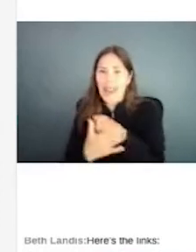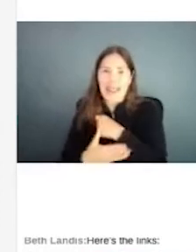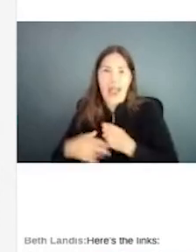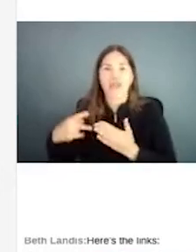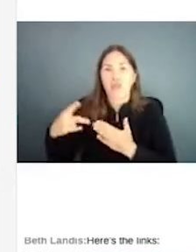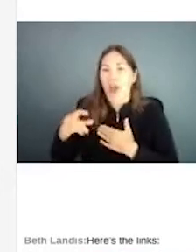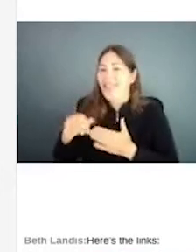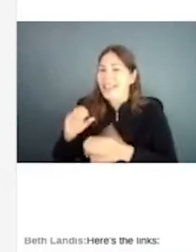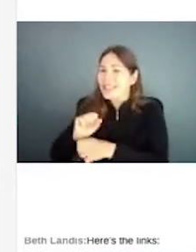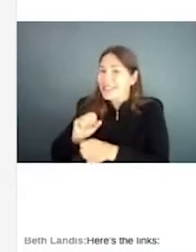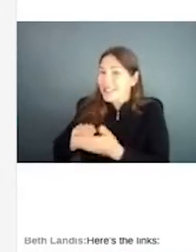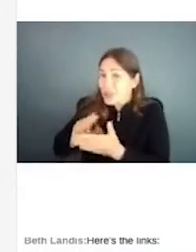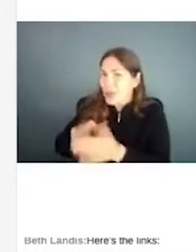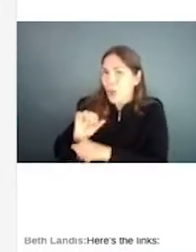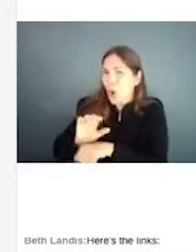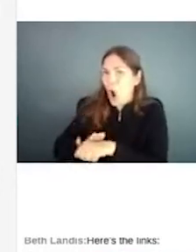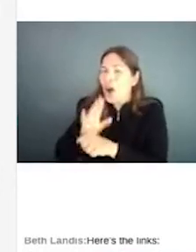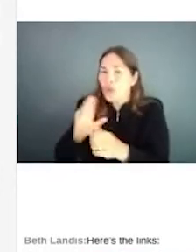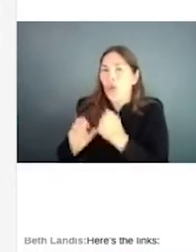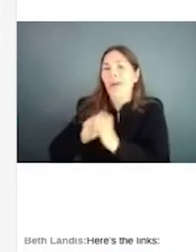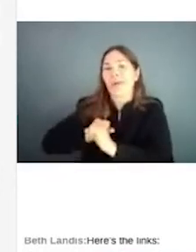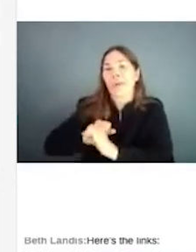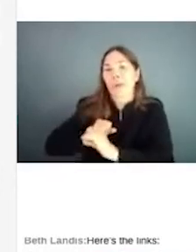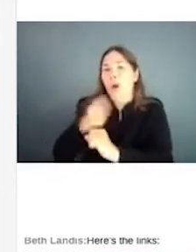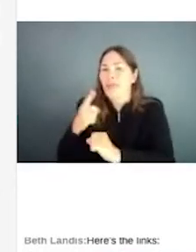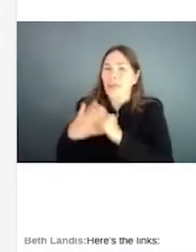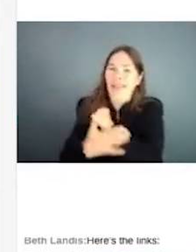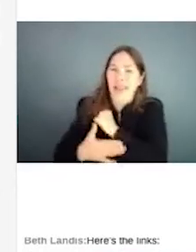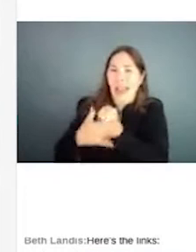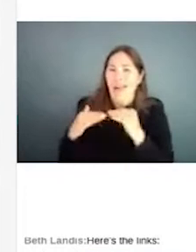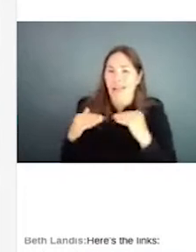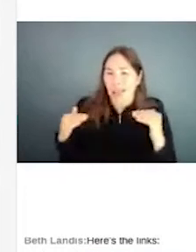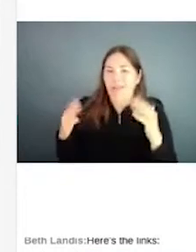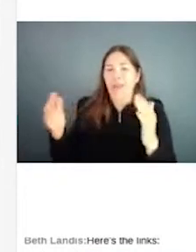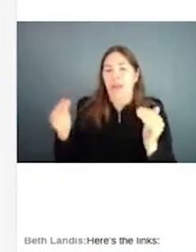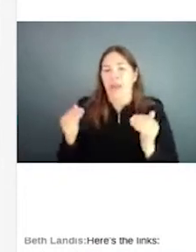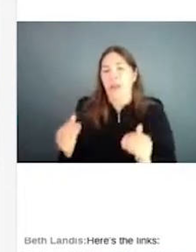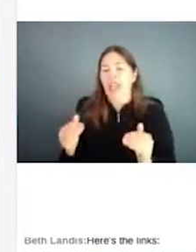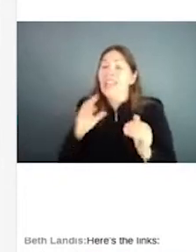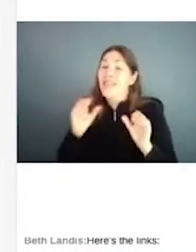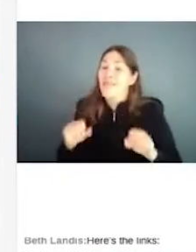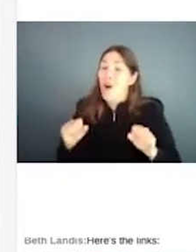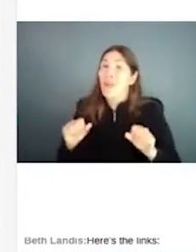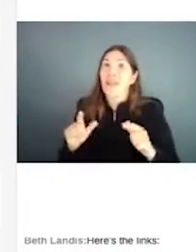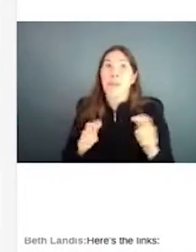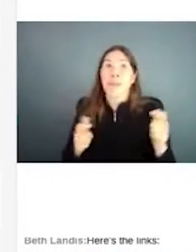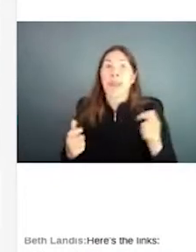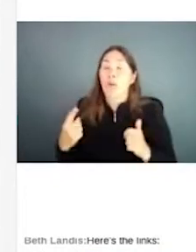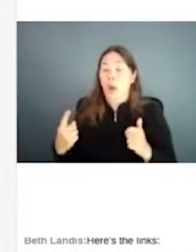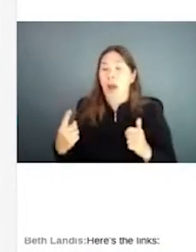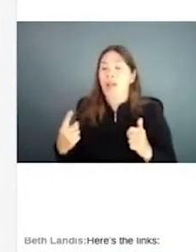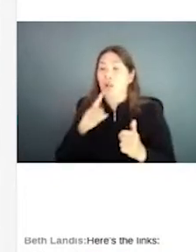the students were working on to promote something at the county level. And then probably the biggest one, which was a